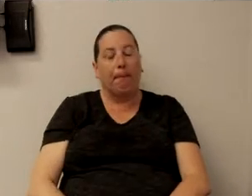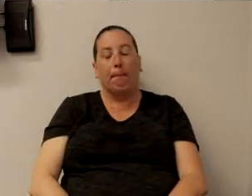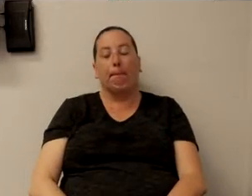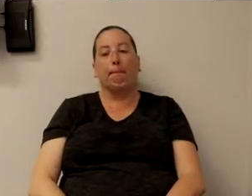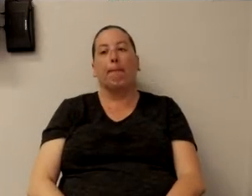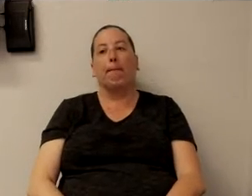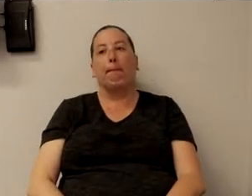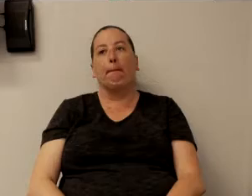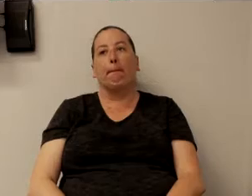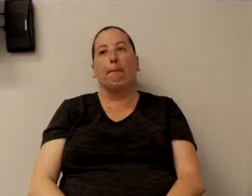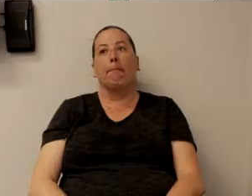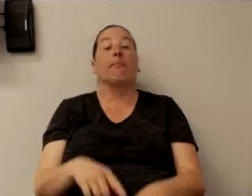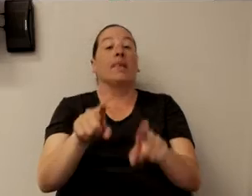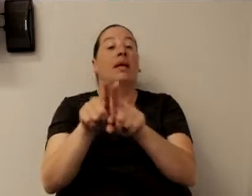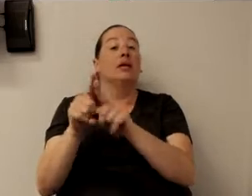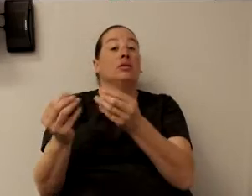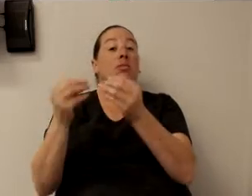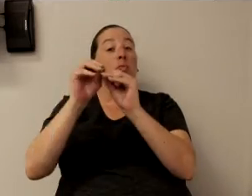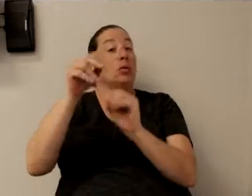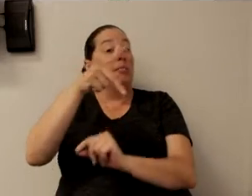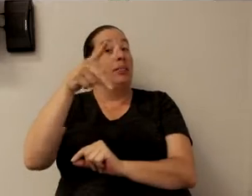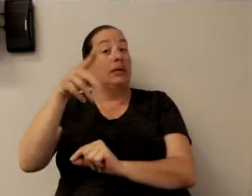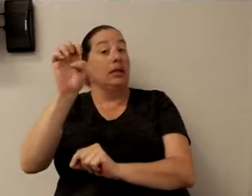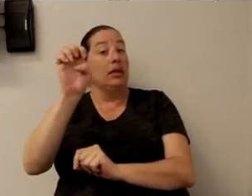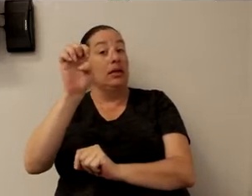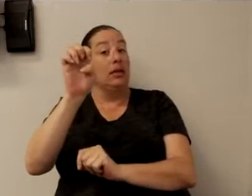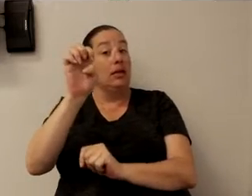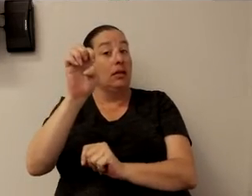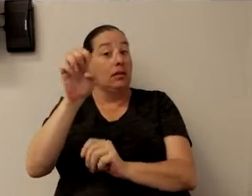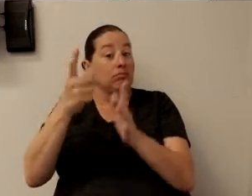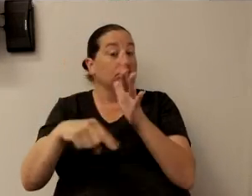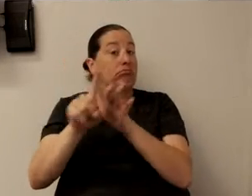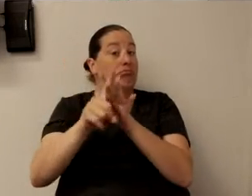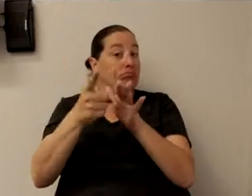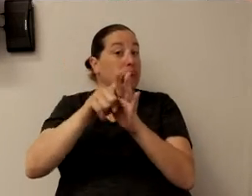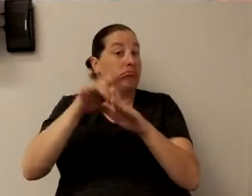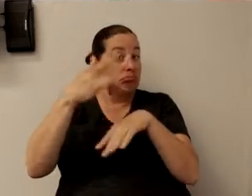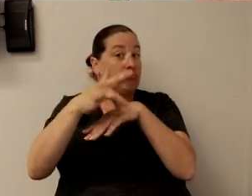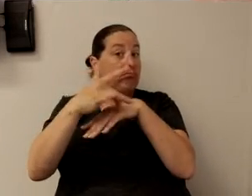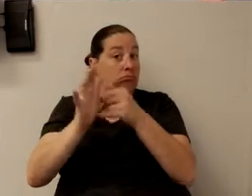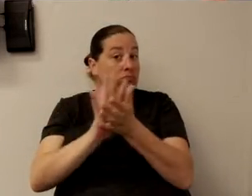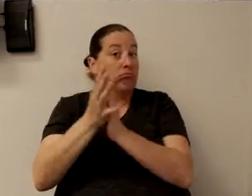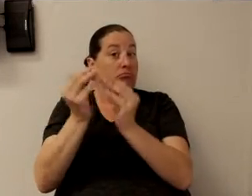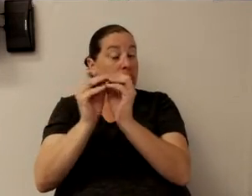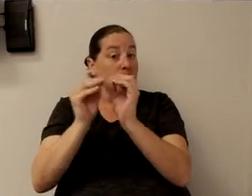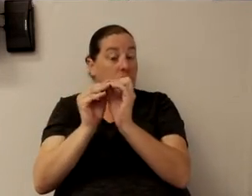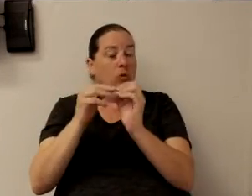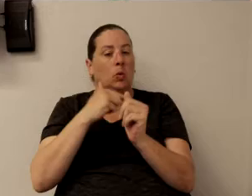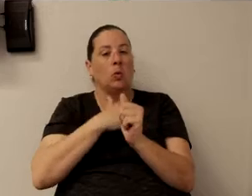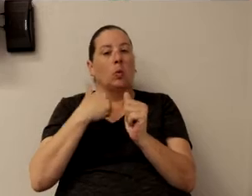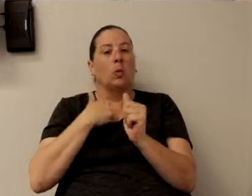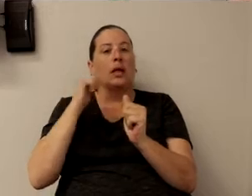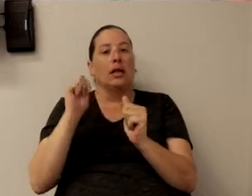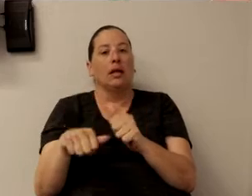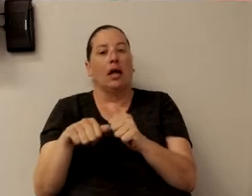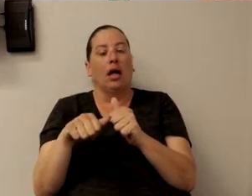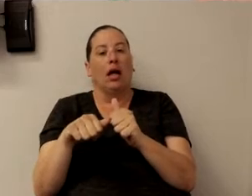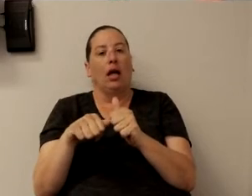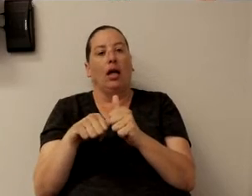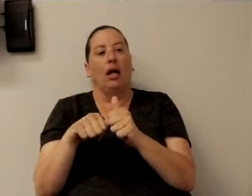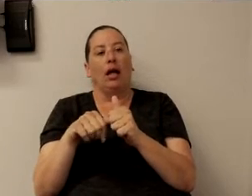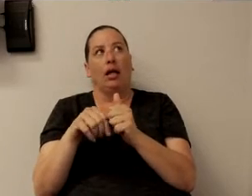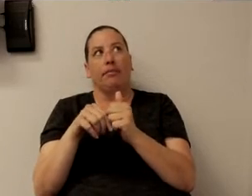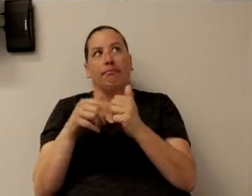as more PPE comes available, then we can kind of slow down our reuse